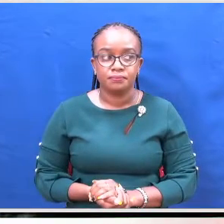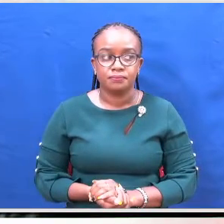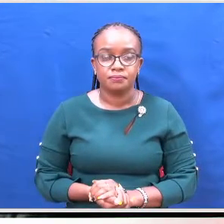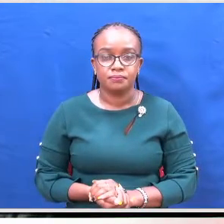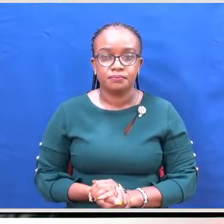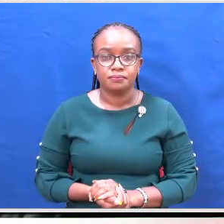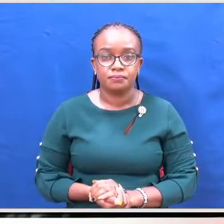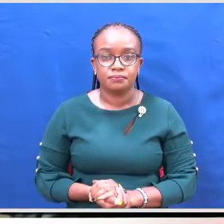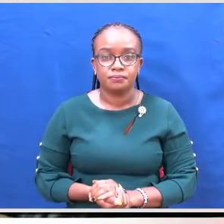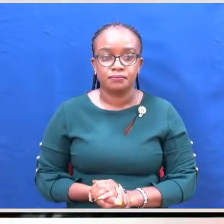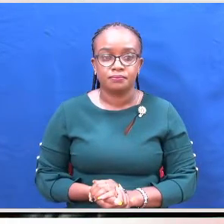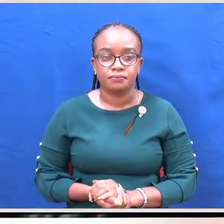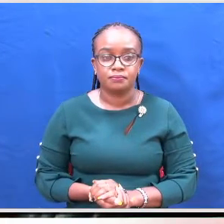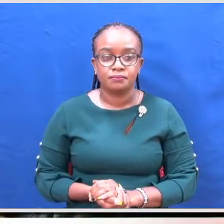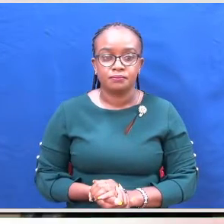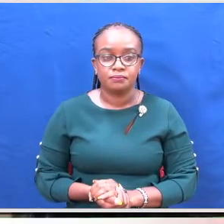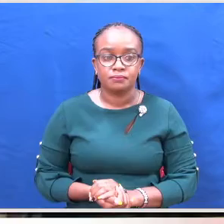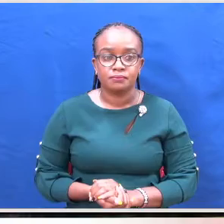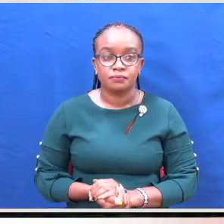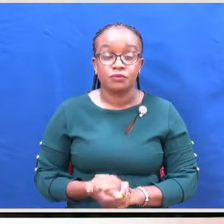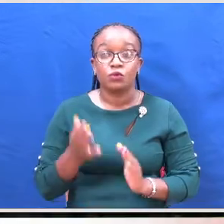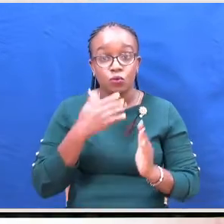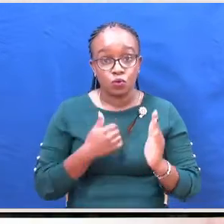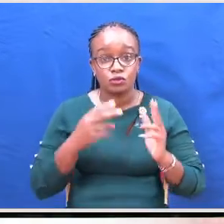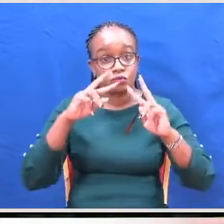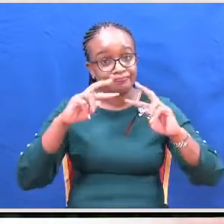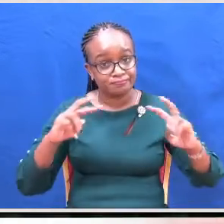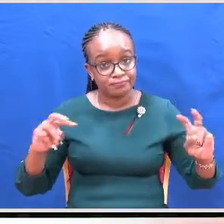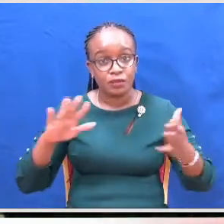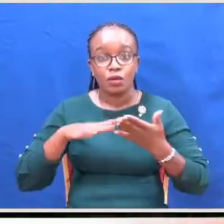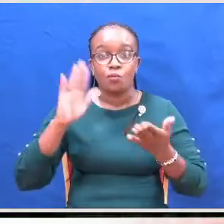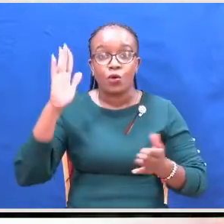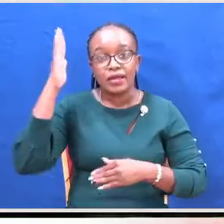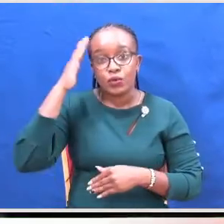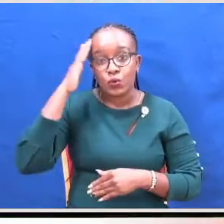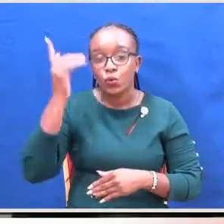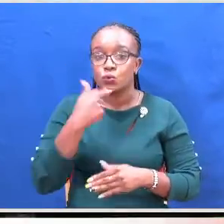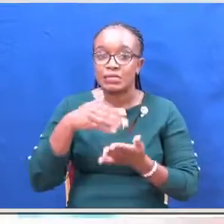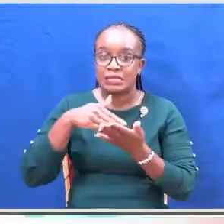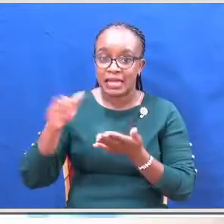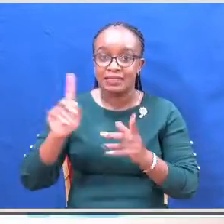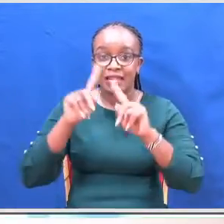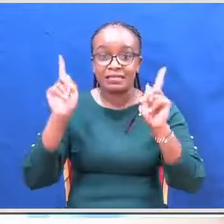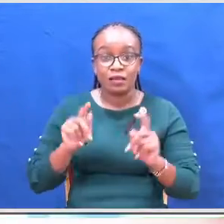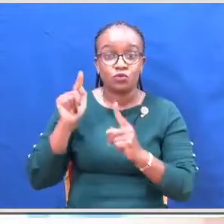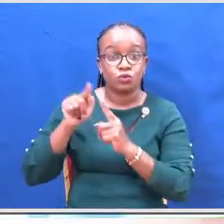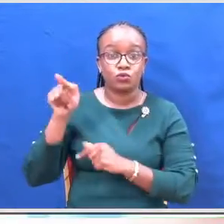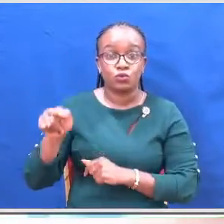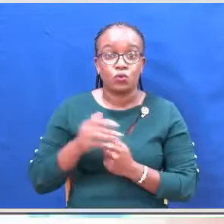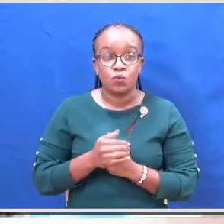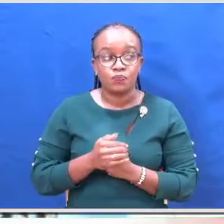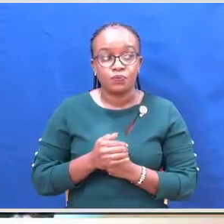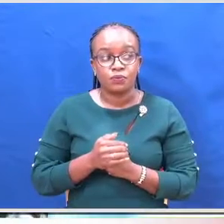Everything I can pass to you. Let us get that number. No, forget about that. No, I know. We don't want a lot of stories. Okay. You hand over the phone to us, and we don't want that number. Oh, yes, you have your deputy? Yes. Give me this one. The contact number. Yes. Okay.